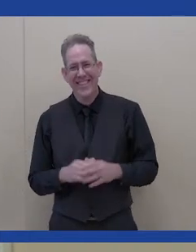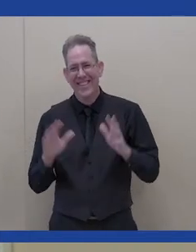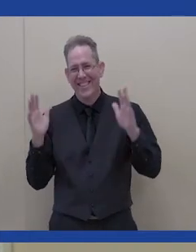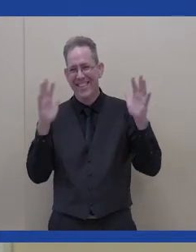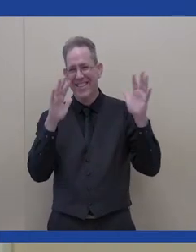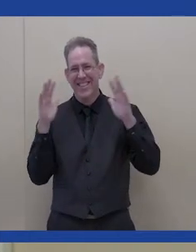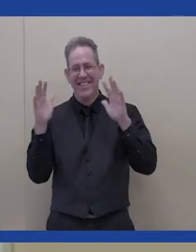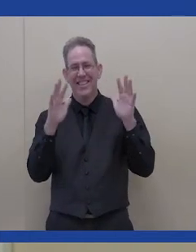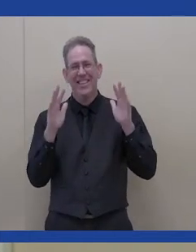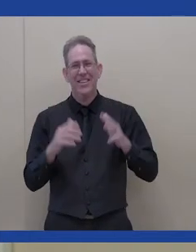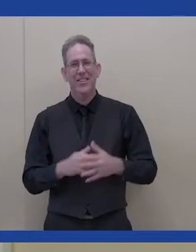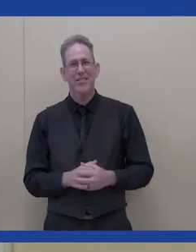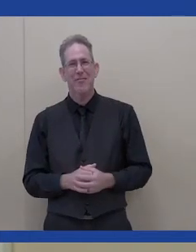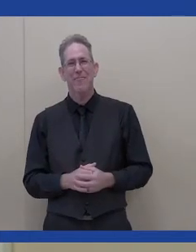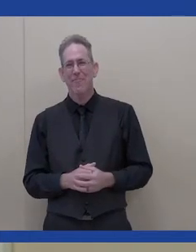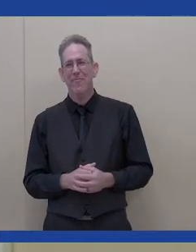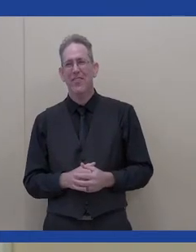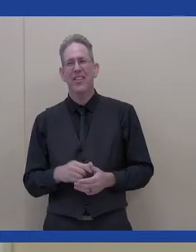That's right.